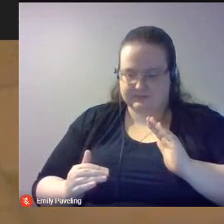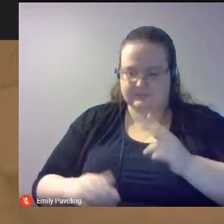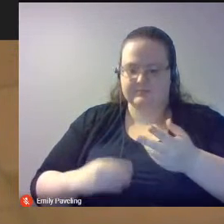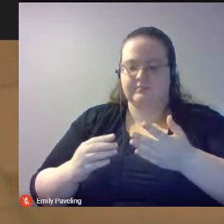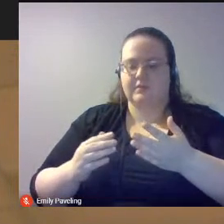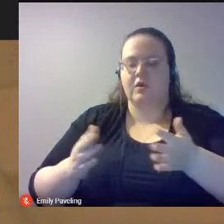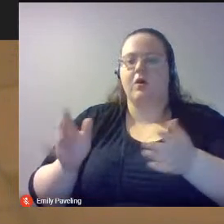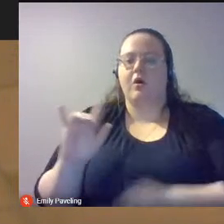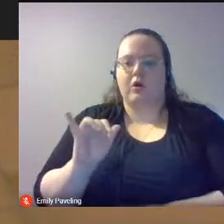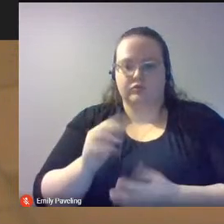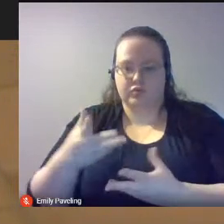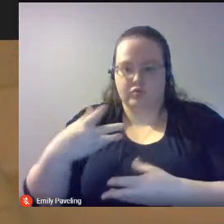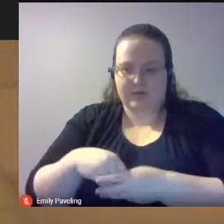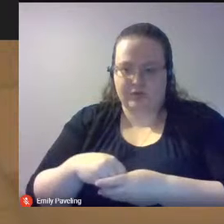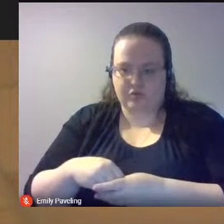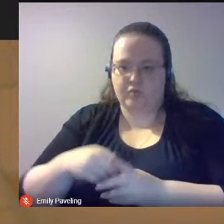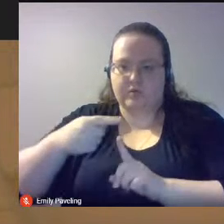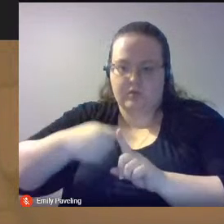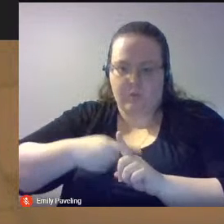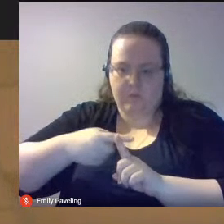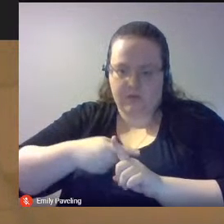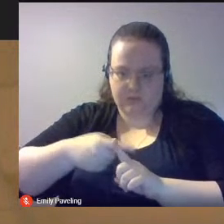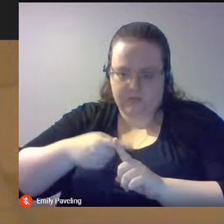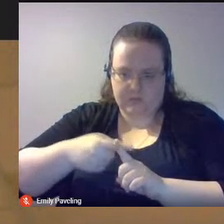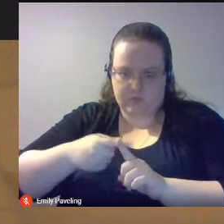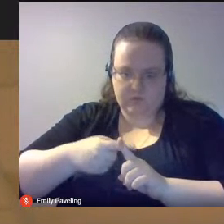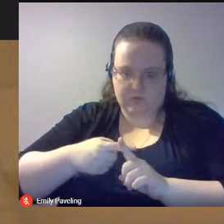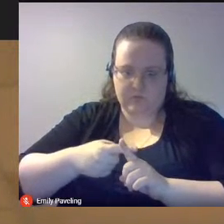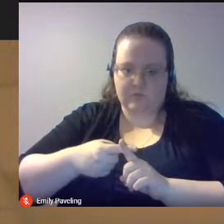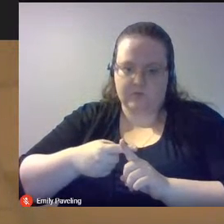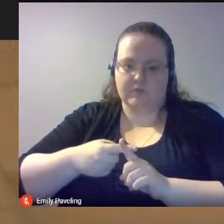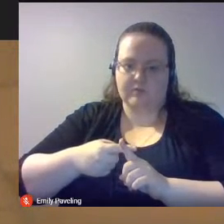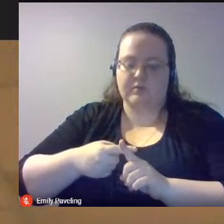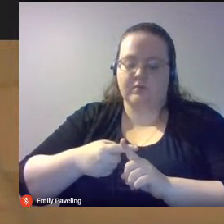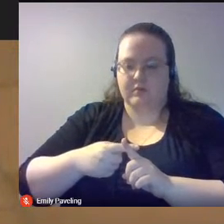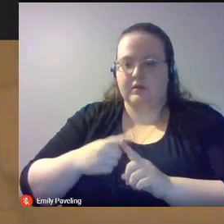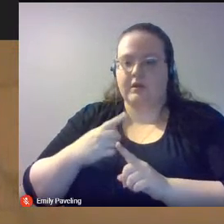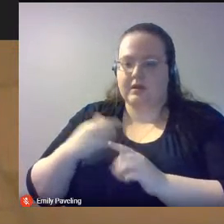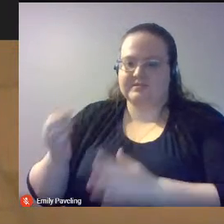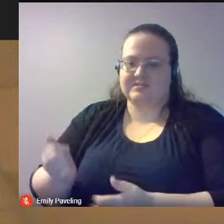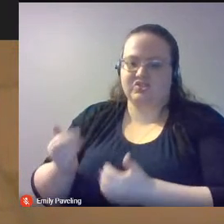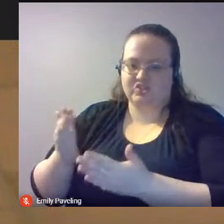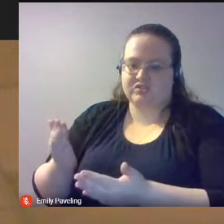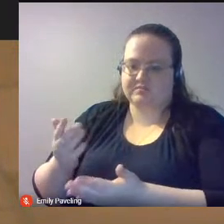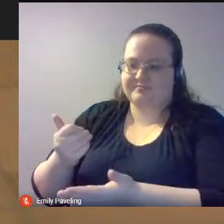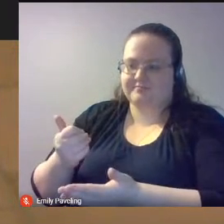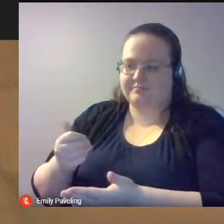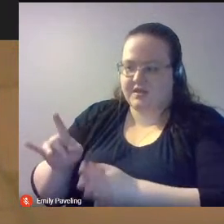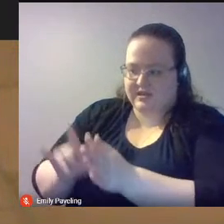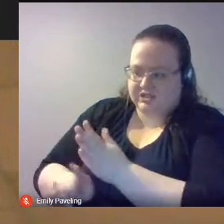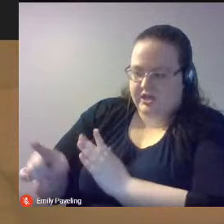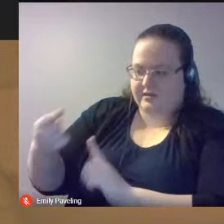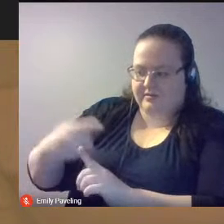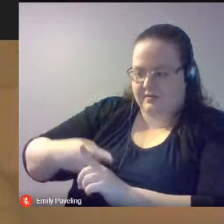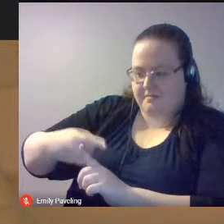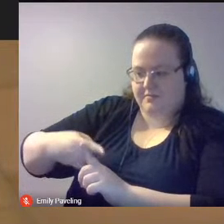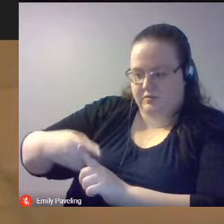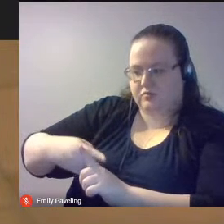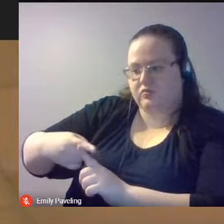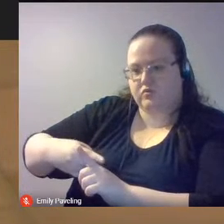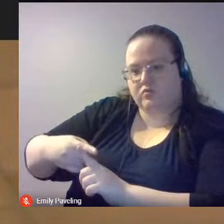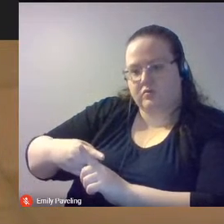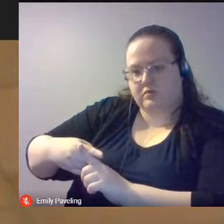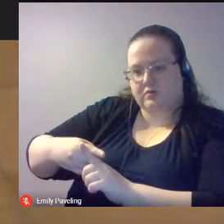and a temperature check is recommended if the ill individual is complaining of fever. The thermometer must be covered by a